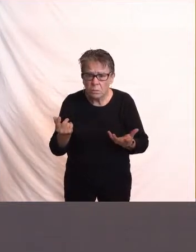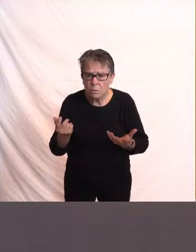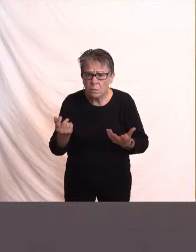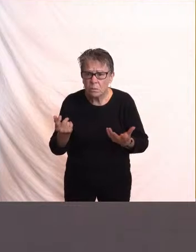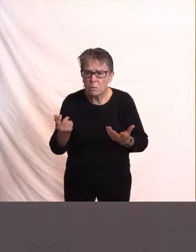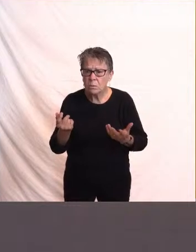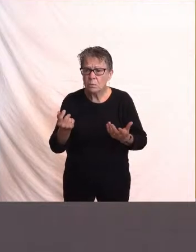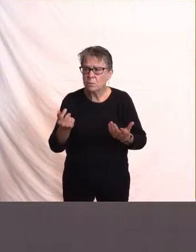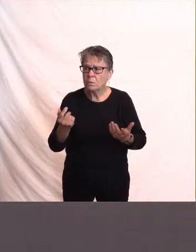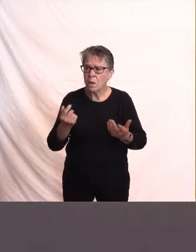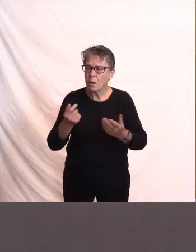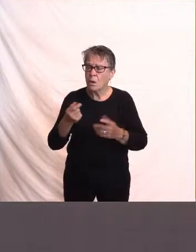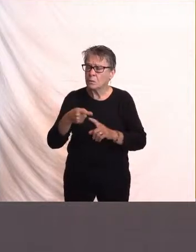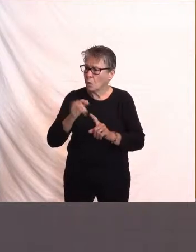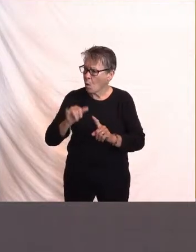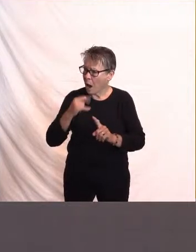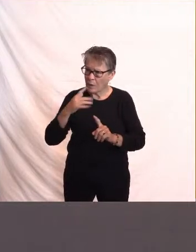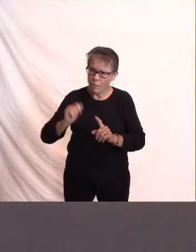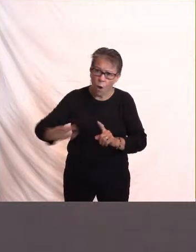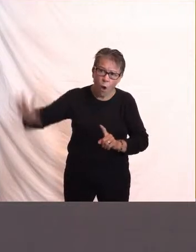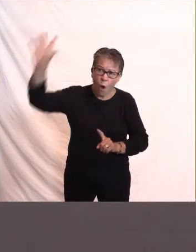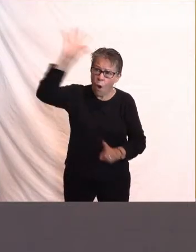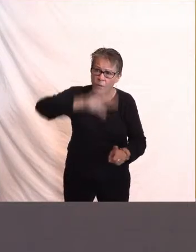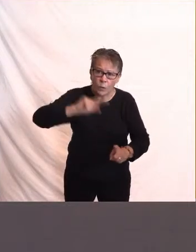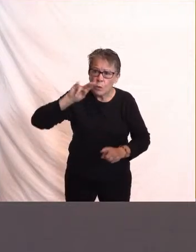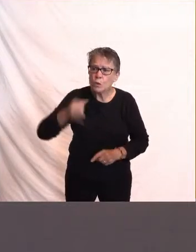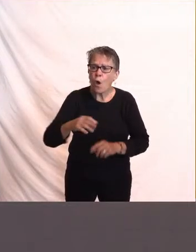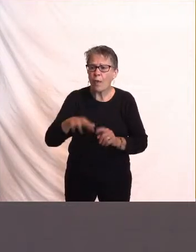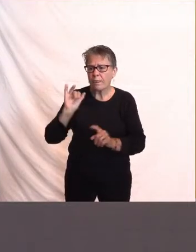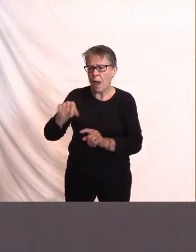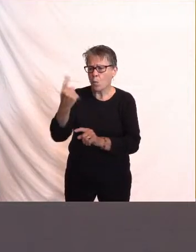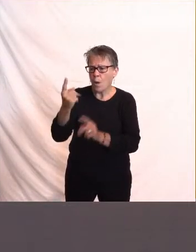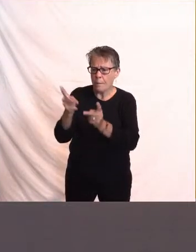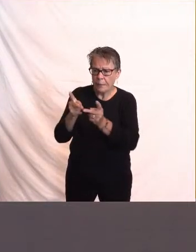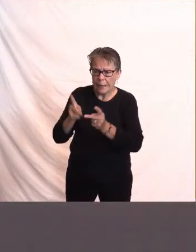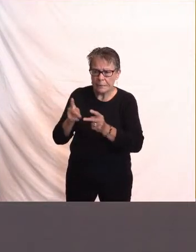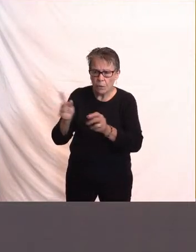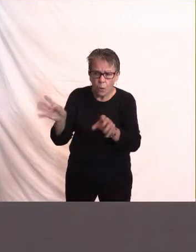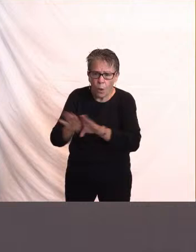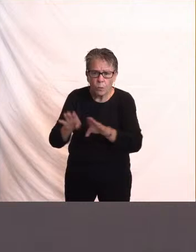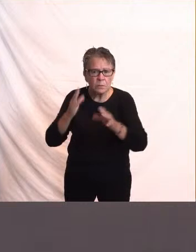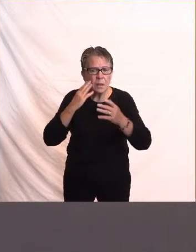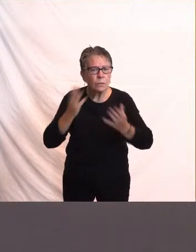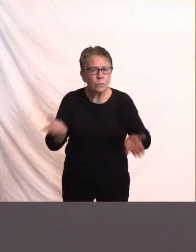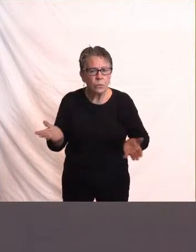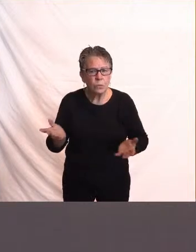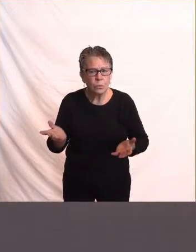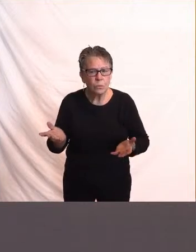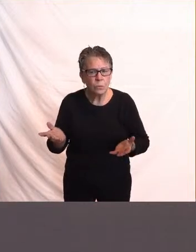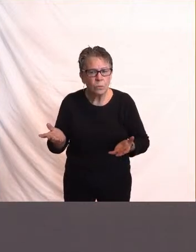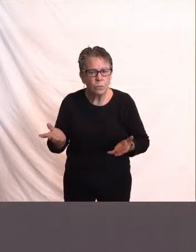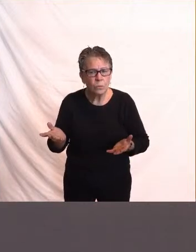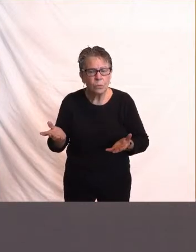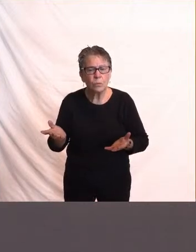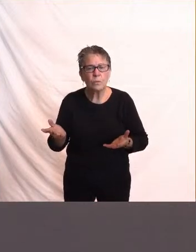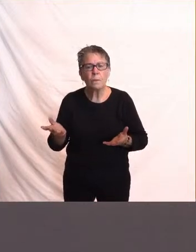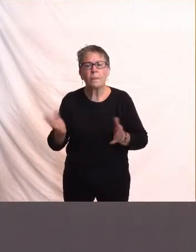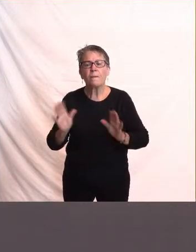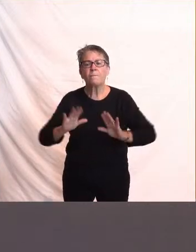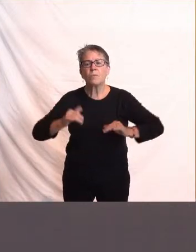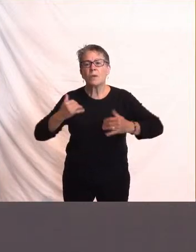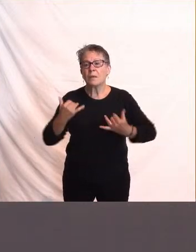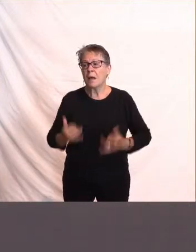on Sunday, then it would make sense that I know our numbers are lower for the weekend. And finally, Commissioner, you had